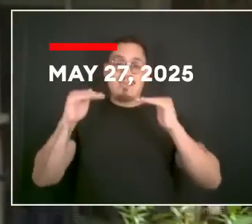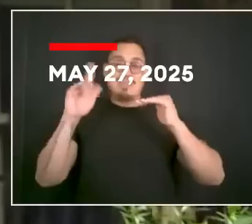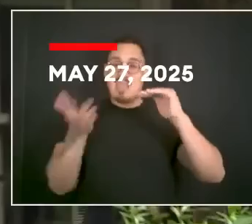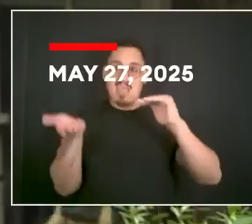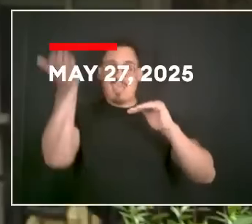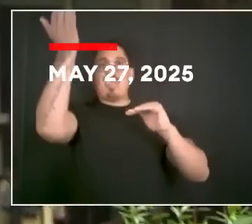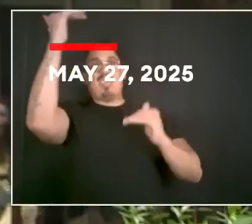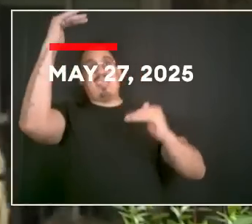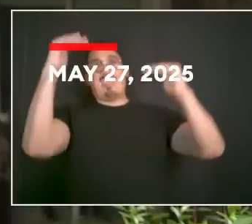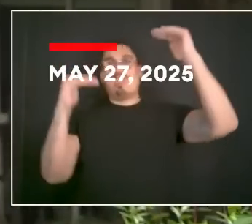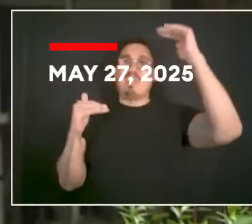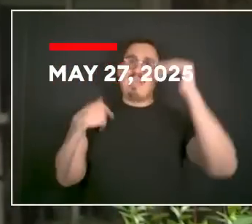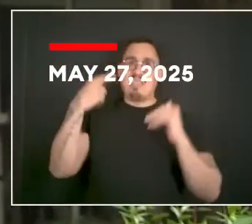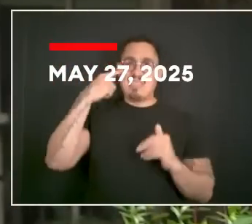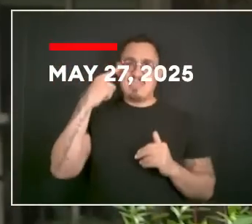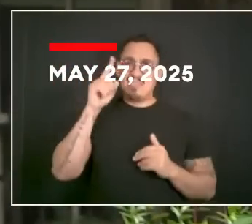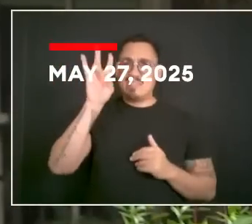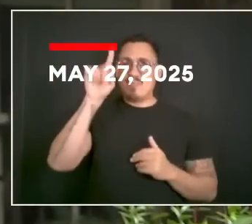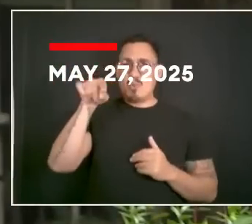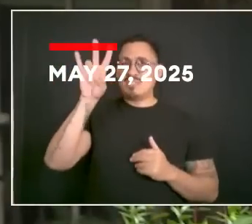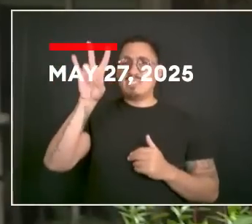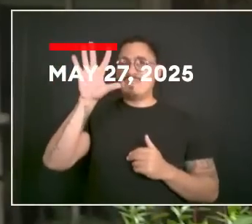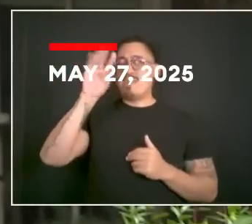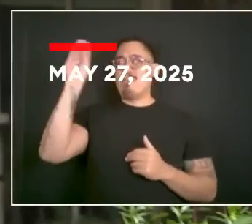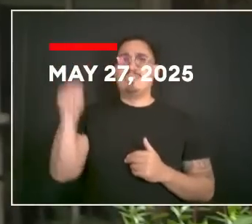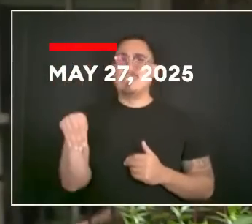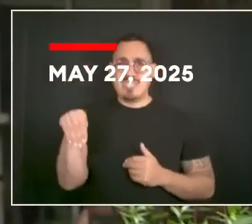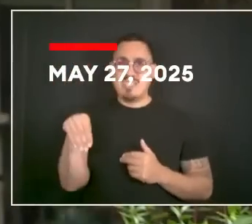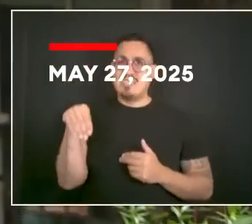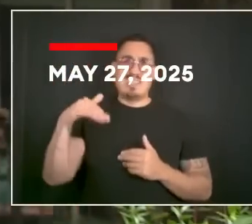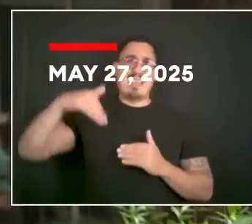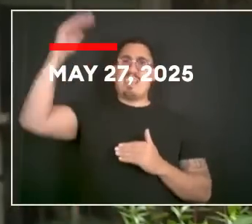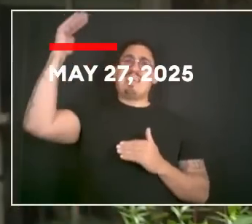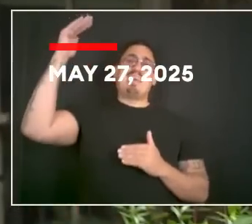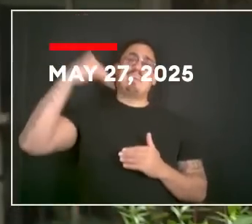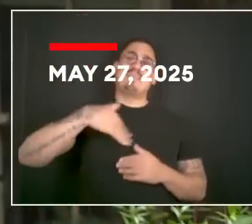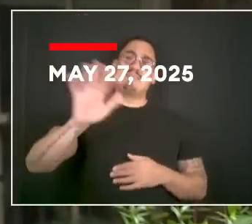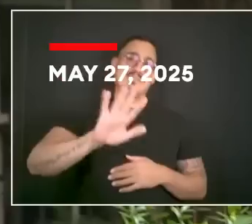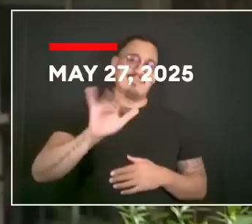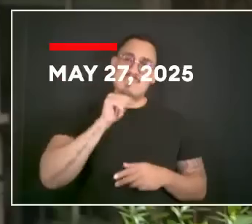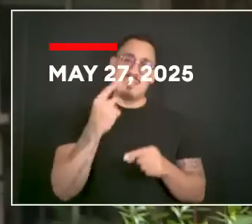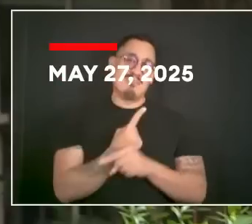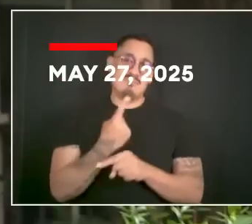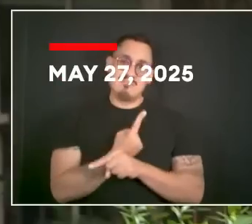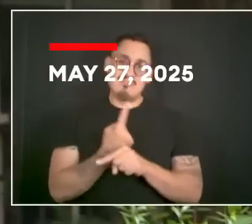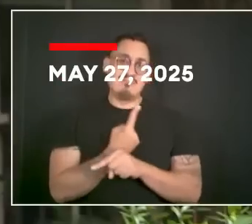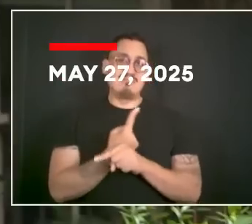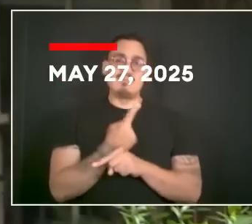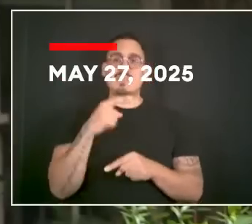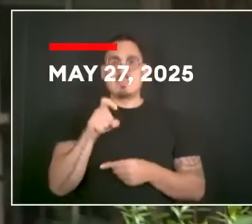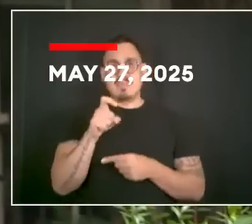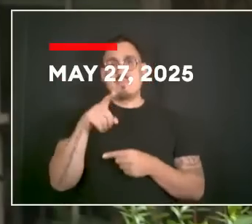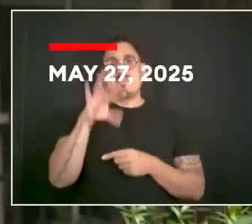going to 7.75%. That is just far too unreasonable. We need to find a sweet spot, especially